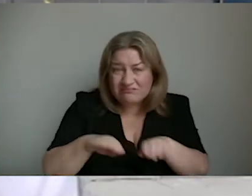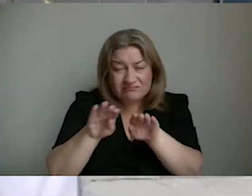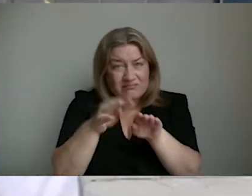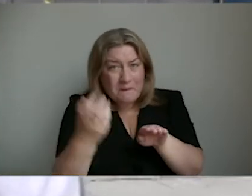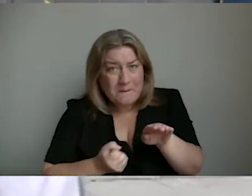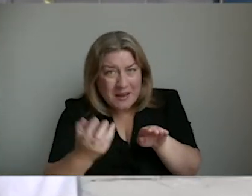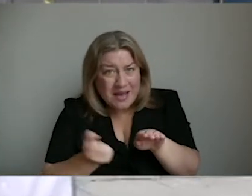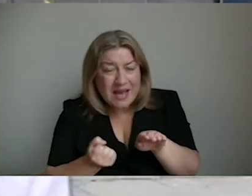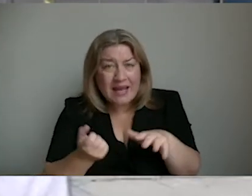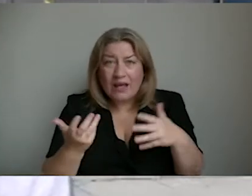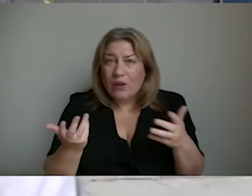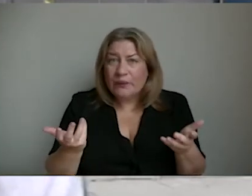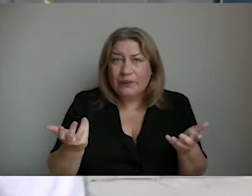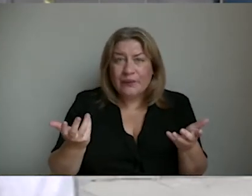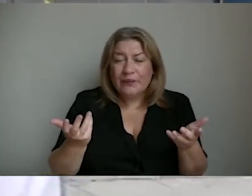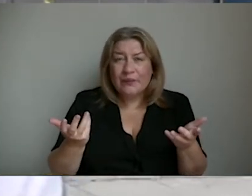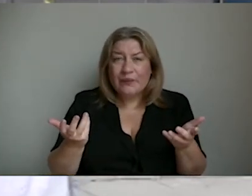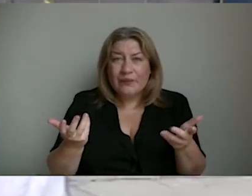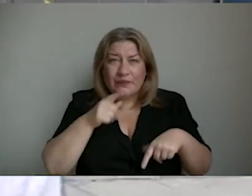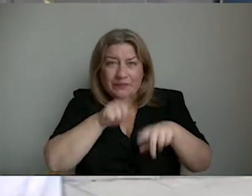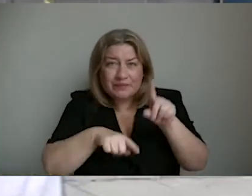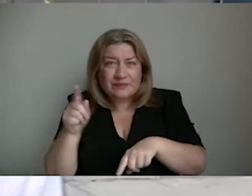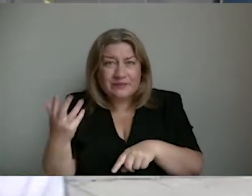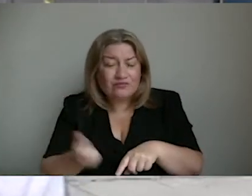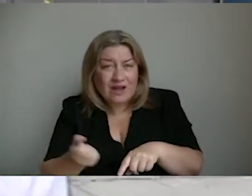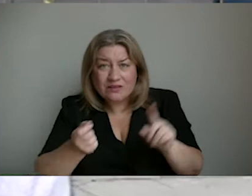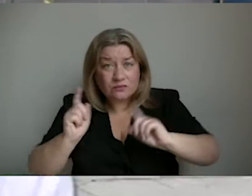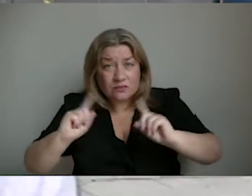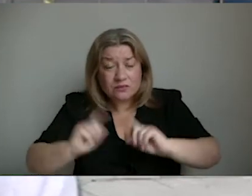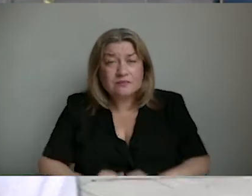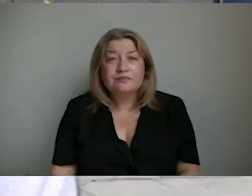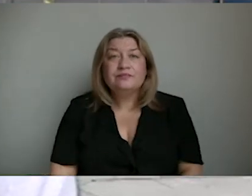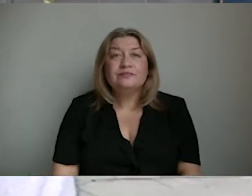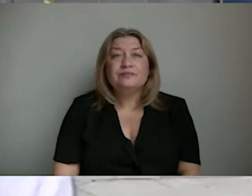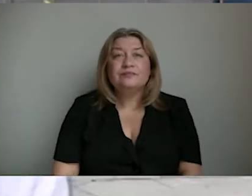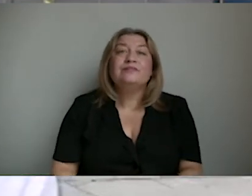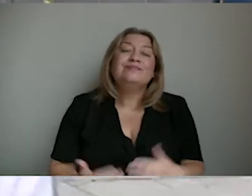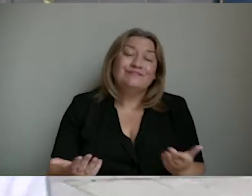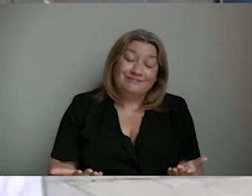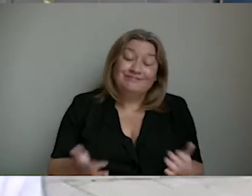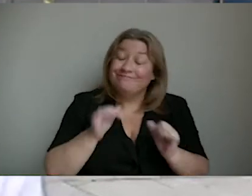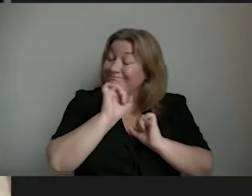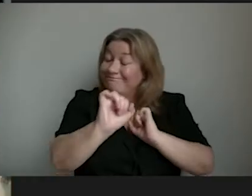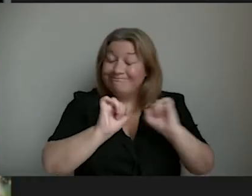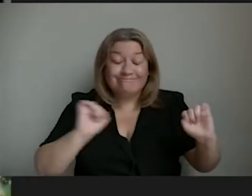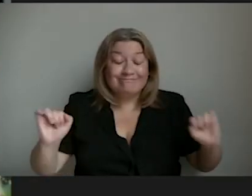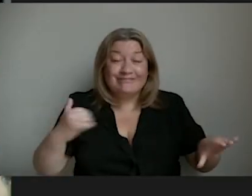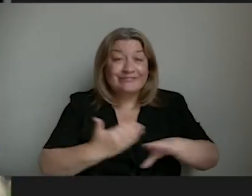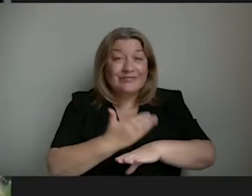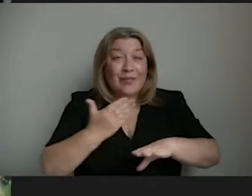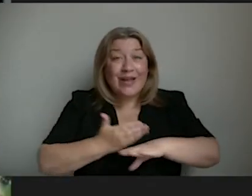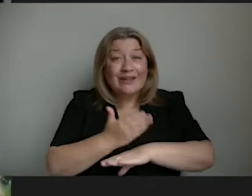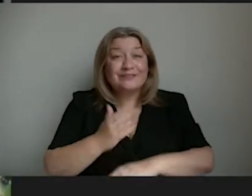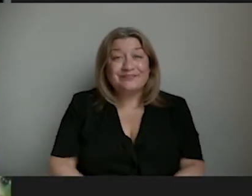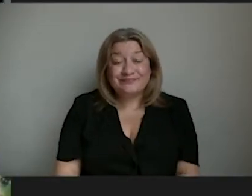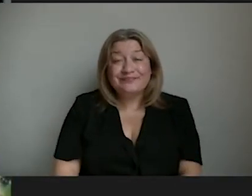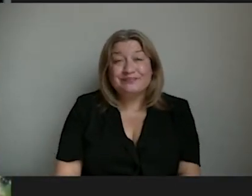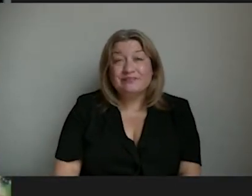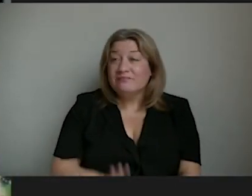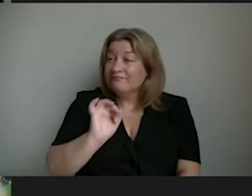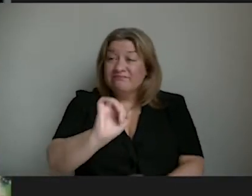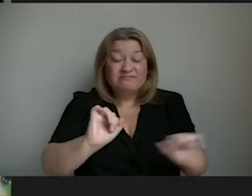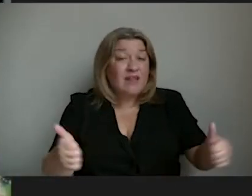is there a standard rate, or do some employers pay different rates for apprenticeships? Yeah, so every employer is